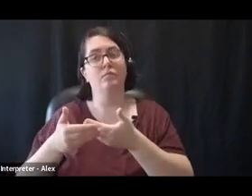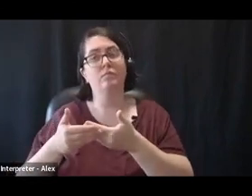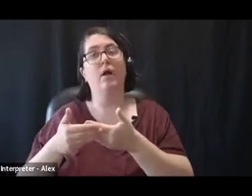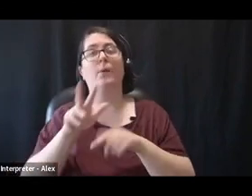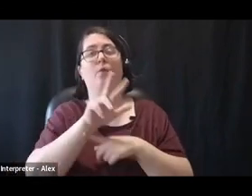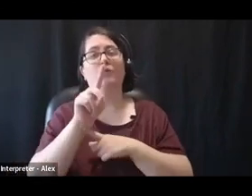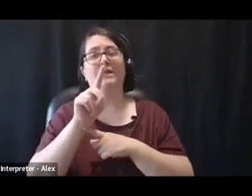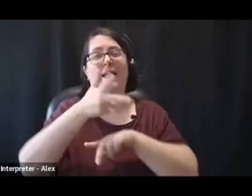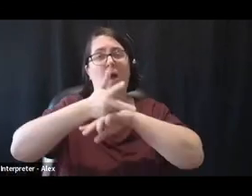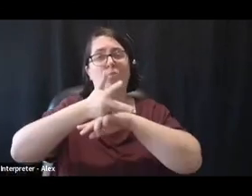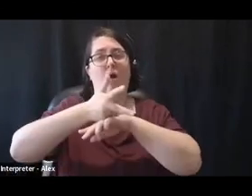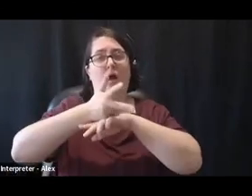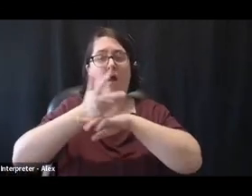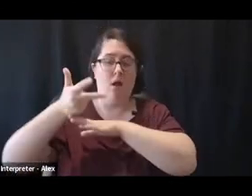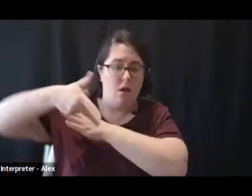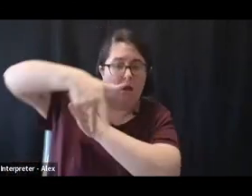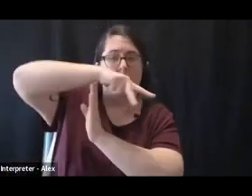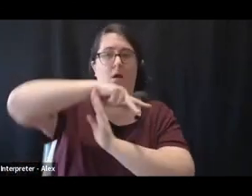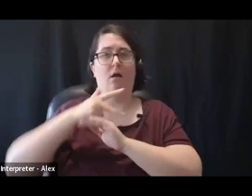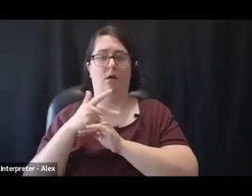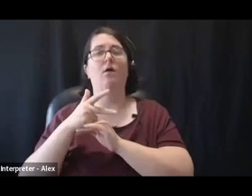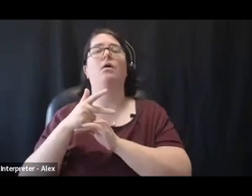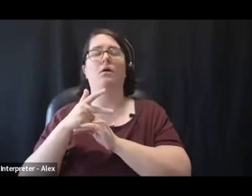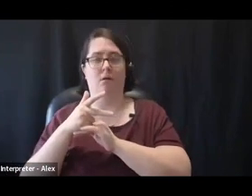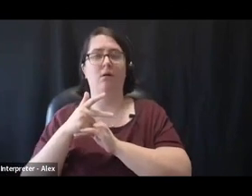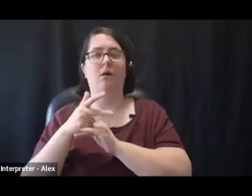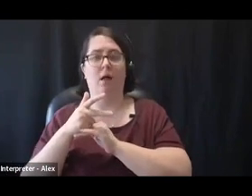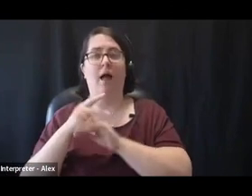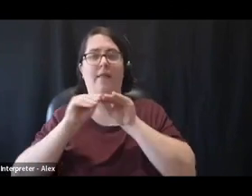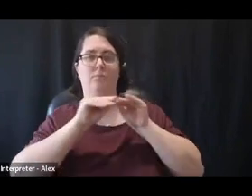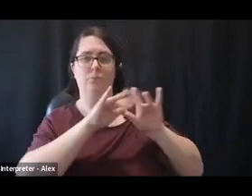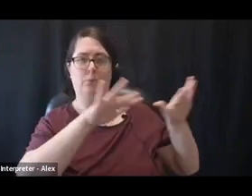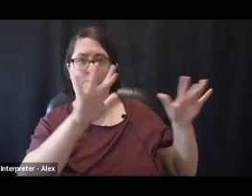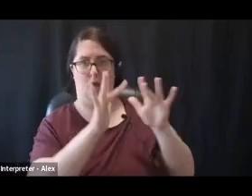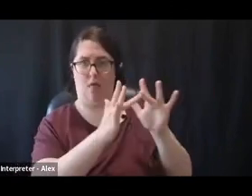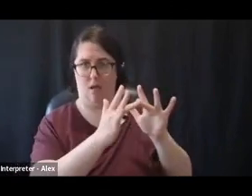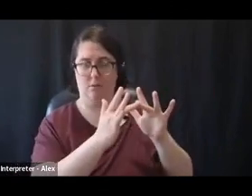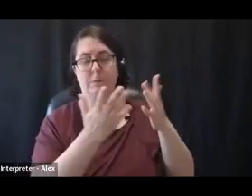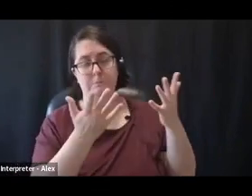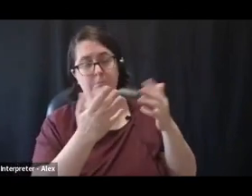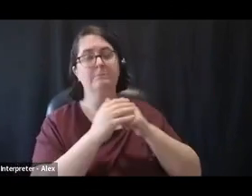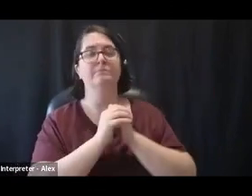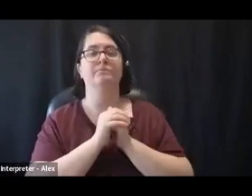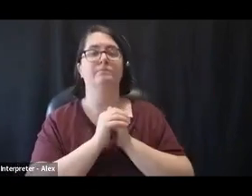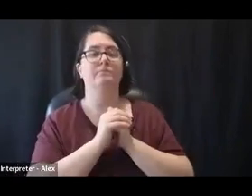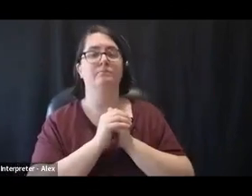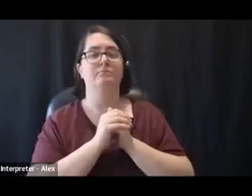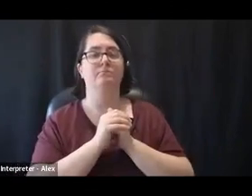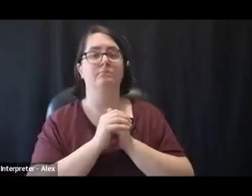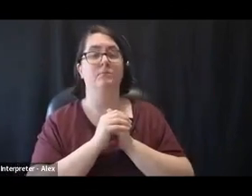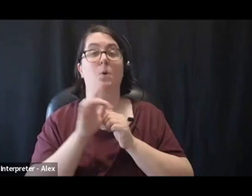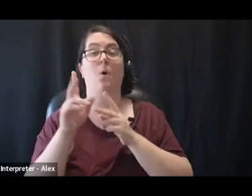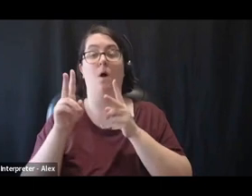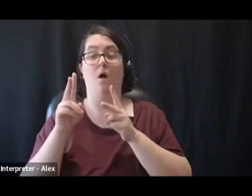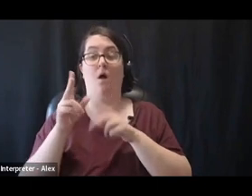3D camera to take in the exhibition and then sharing that online. That enabled, when we